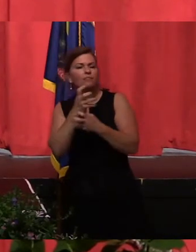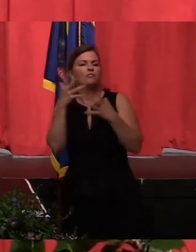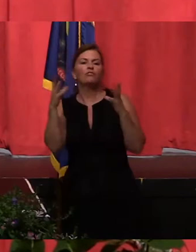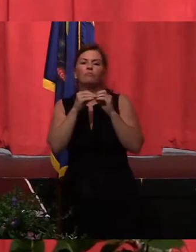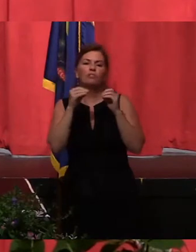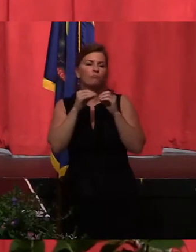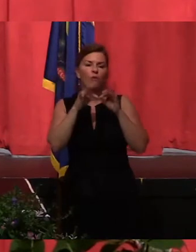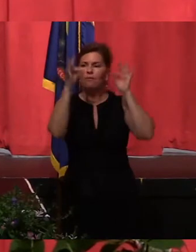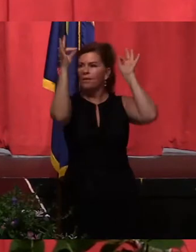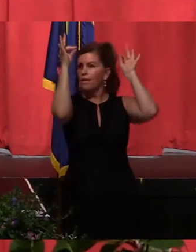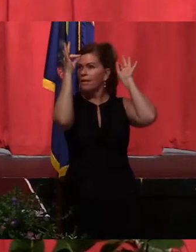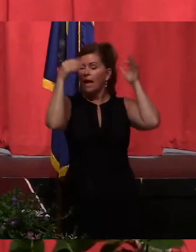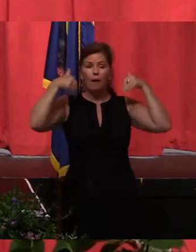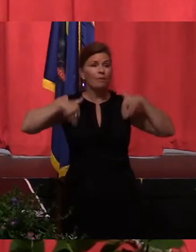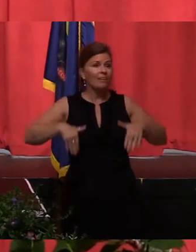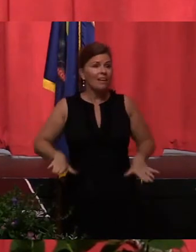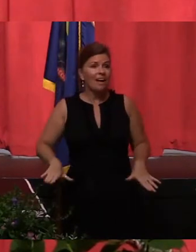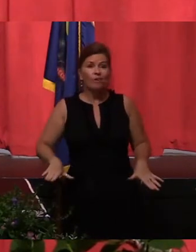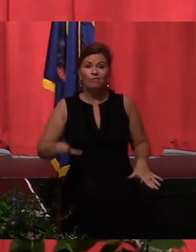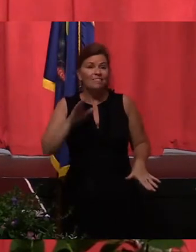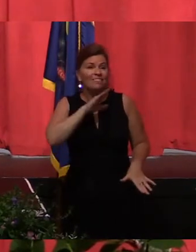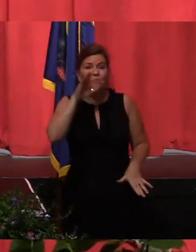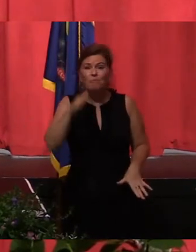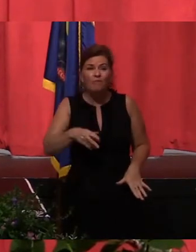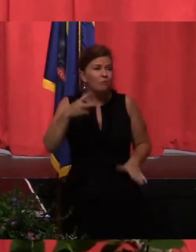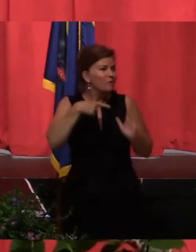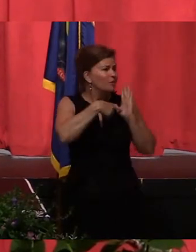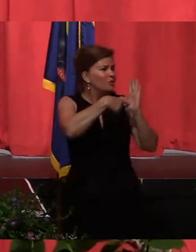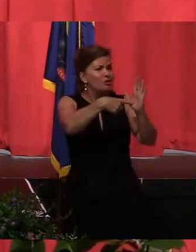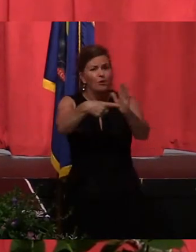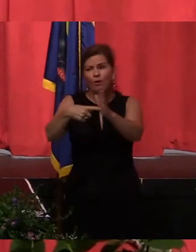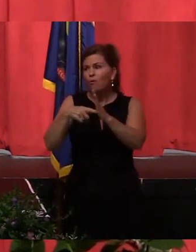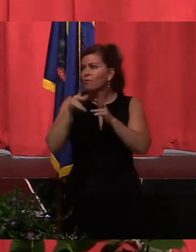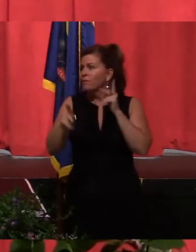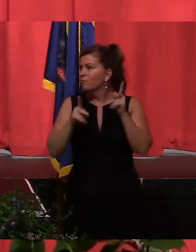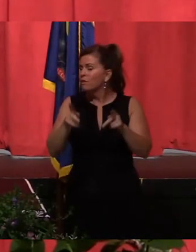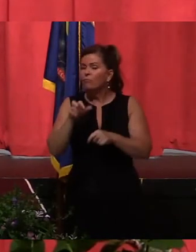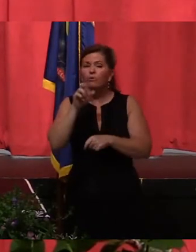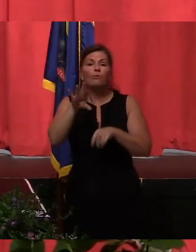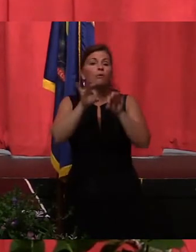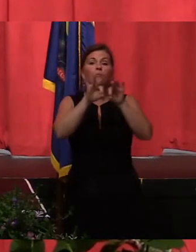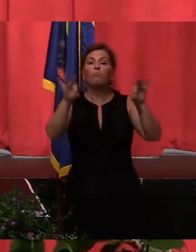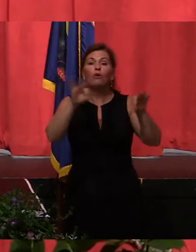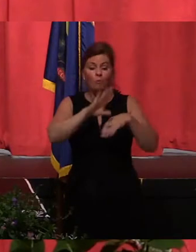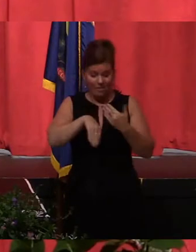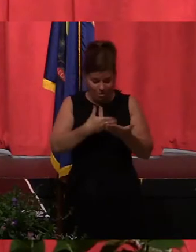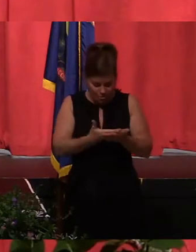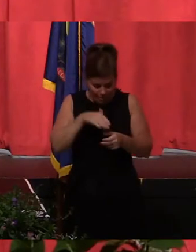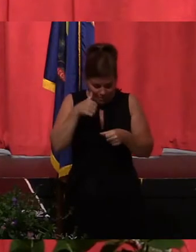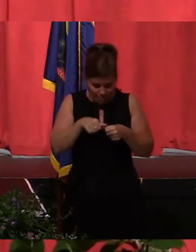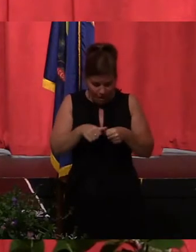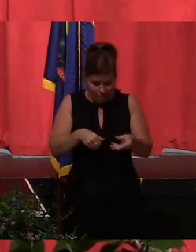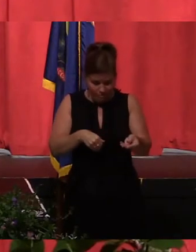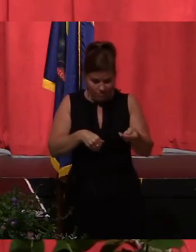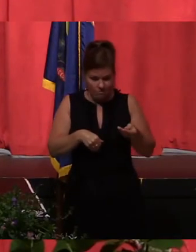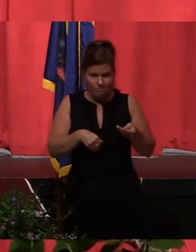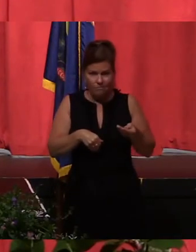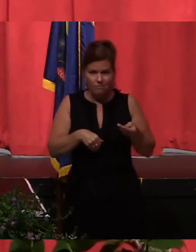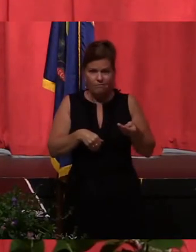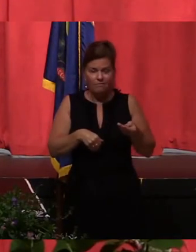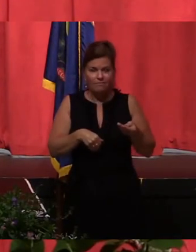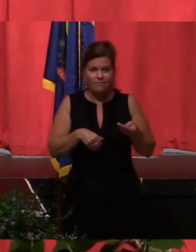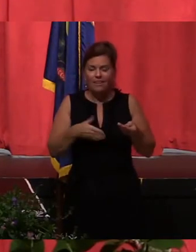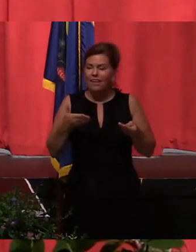and gown that may never see the light of day or a diploma sent through the mail. This is only the ending